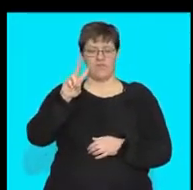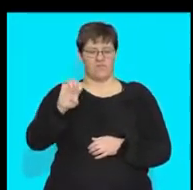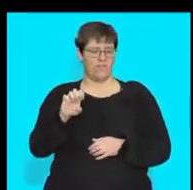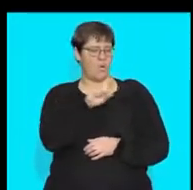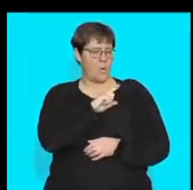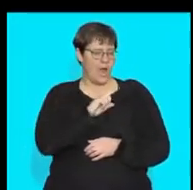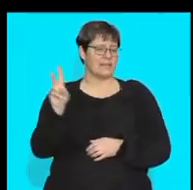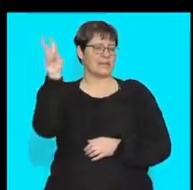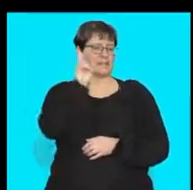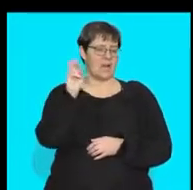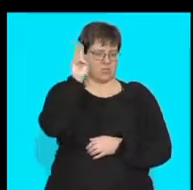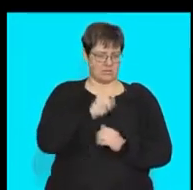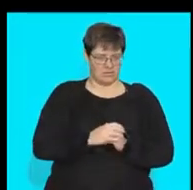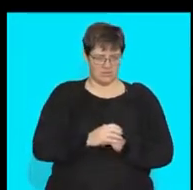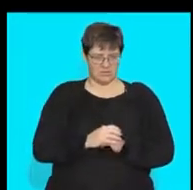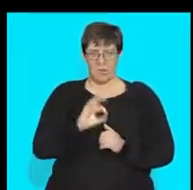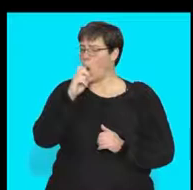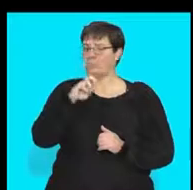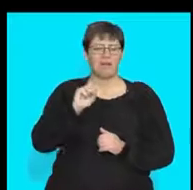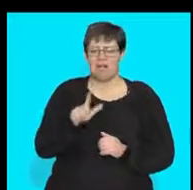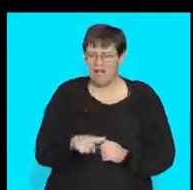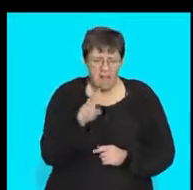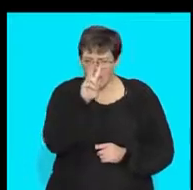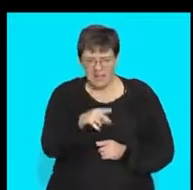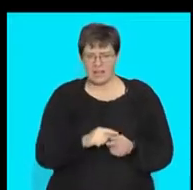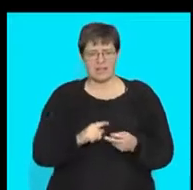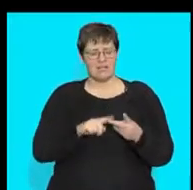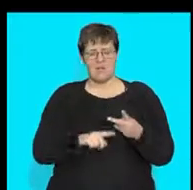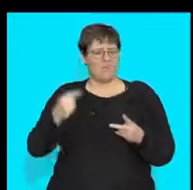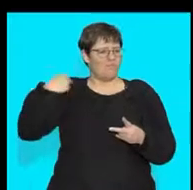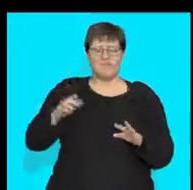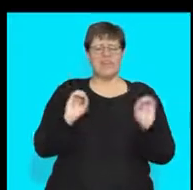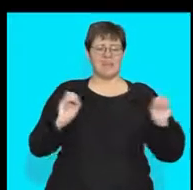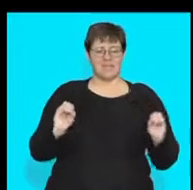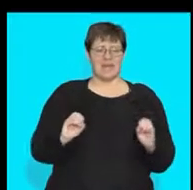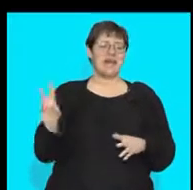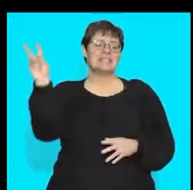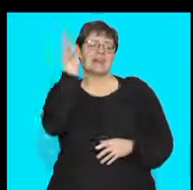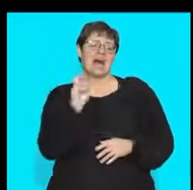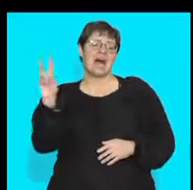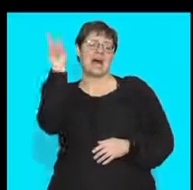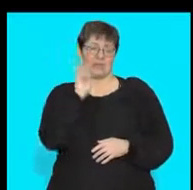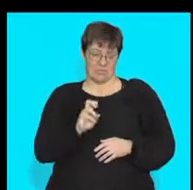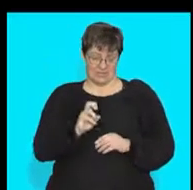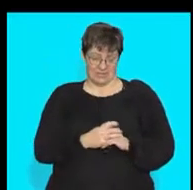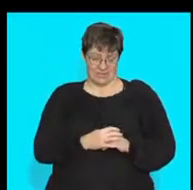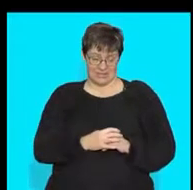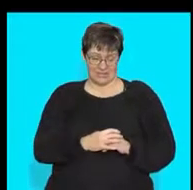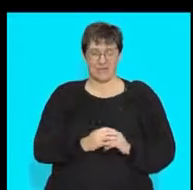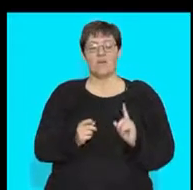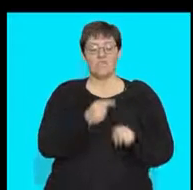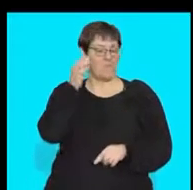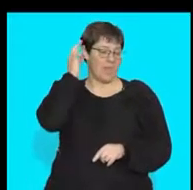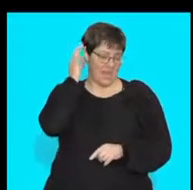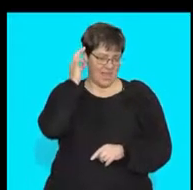Right, why? It's sound. This is not the optical nerve. This is not the sciatic nerve. This is sound. It's all